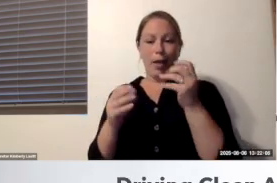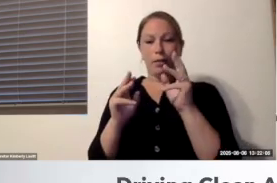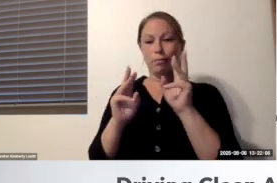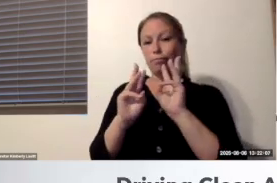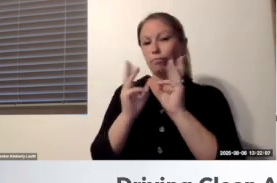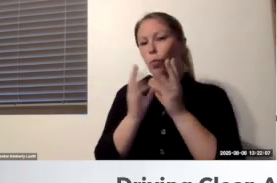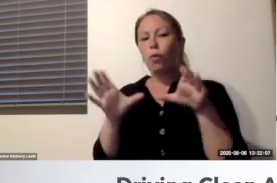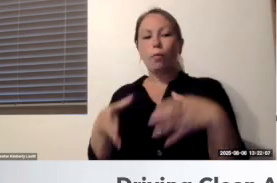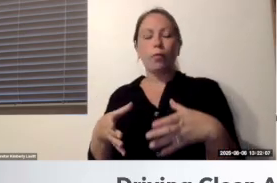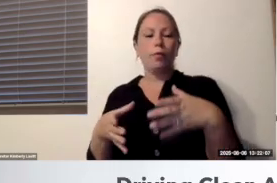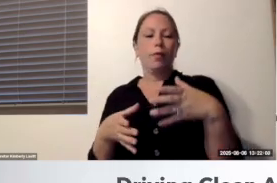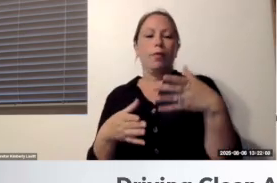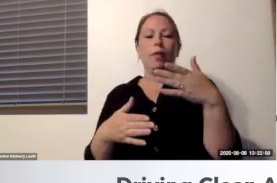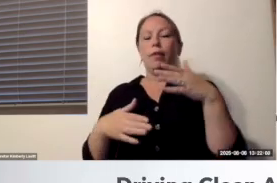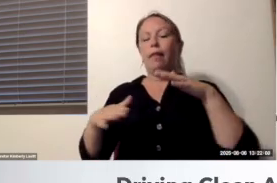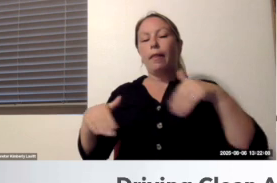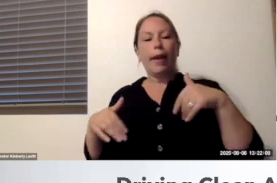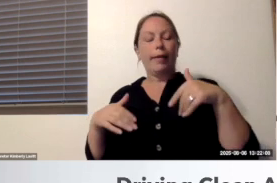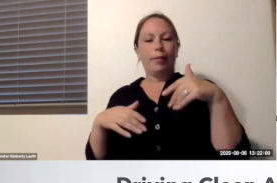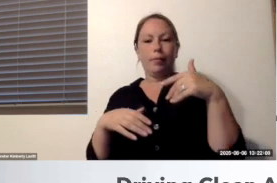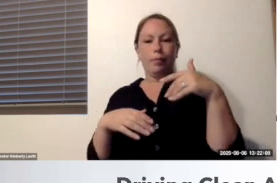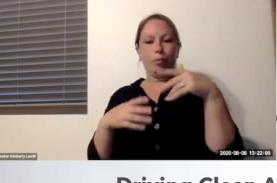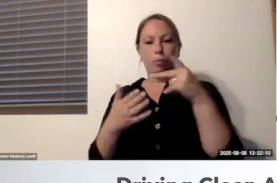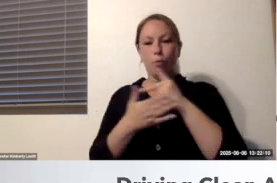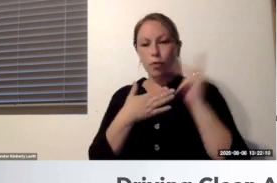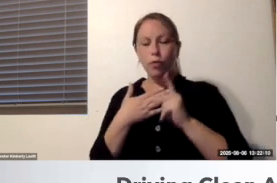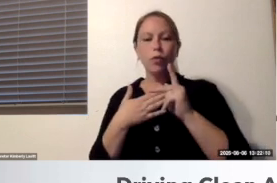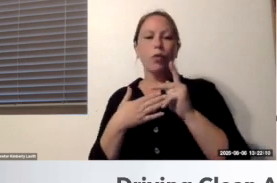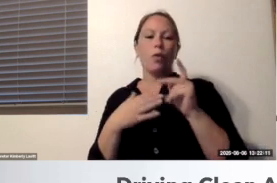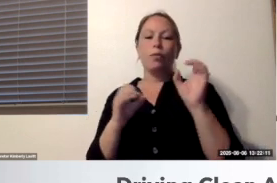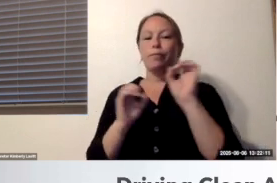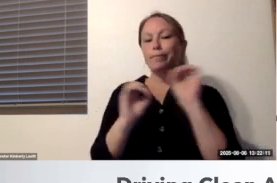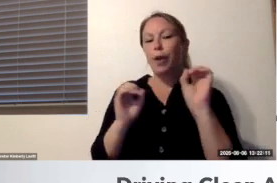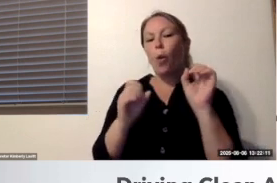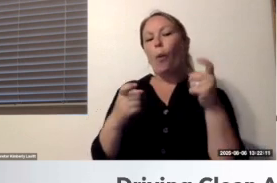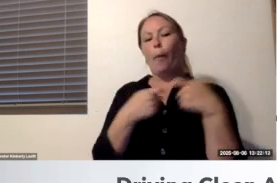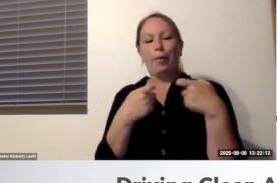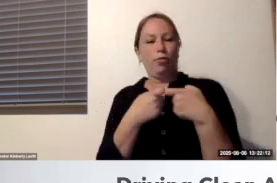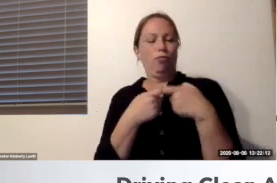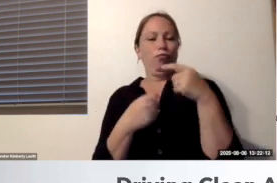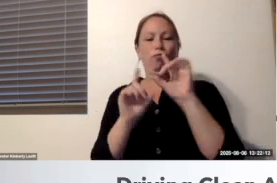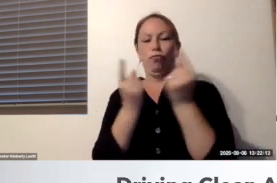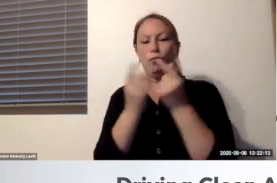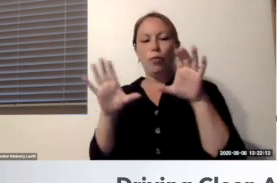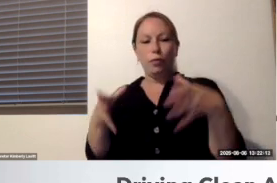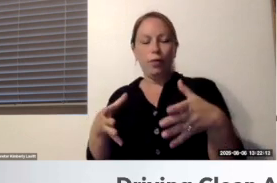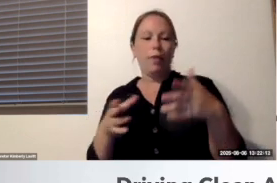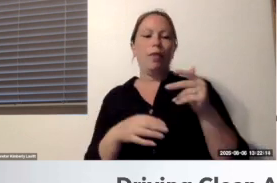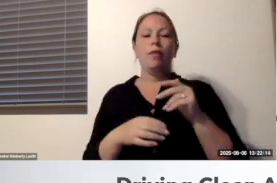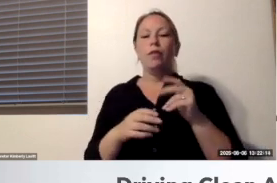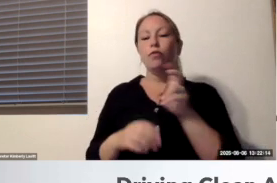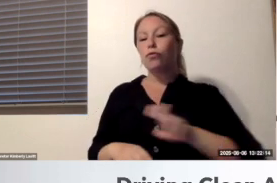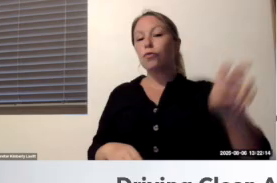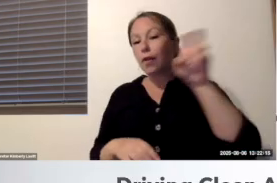on the light duty vehicle purchase incentive projects, which include the Zero-Emission Assurance Project, California Integrated Travel Project, Access